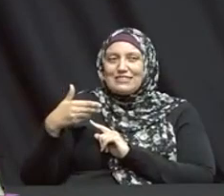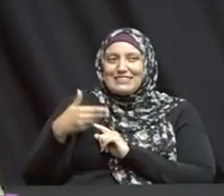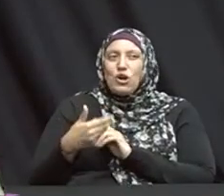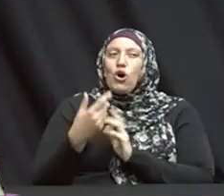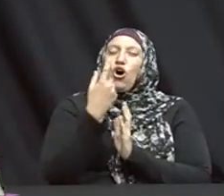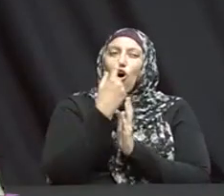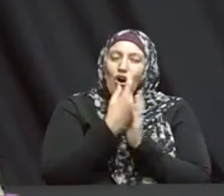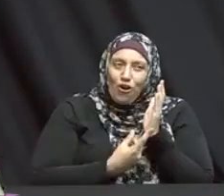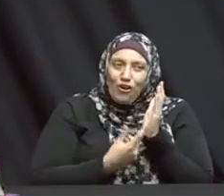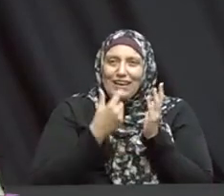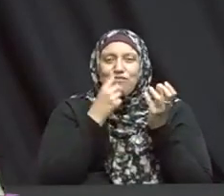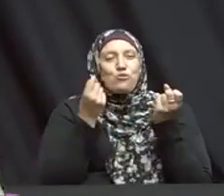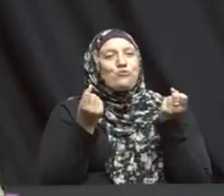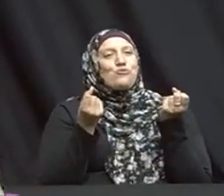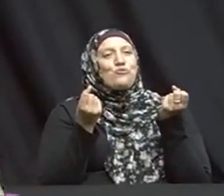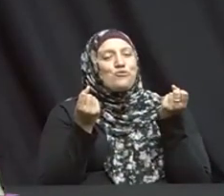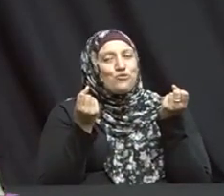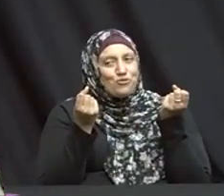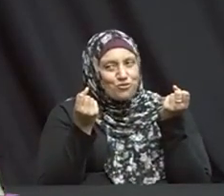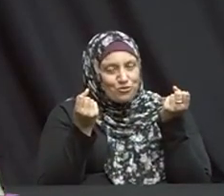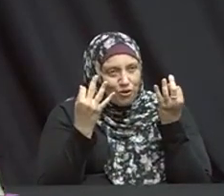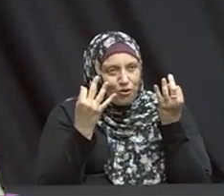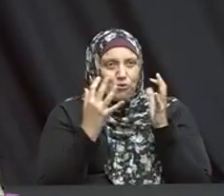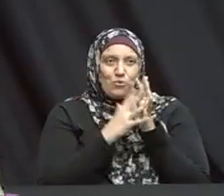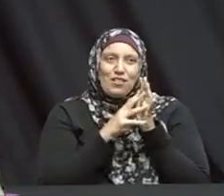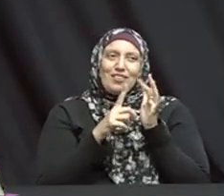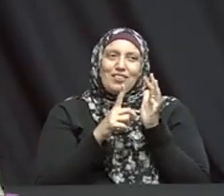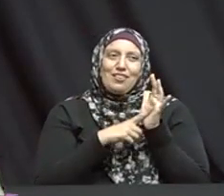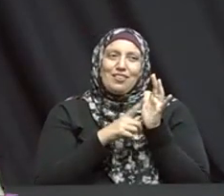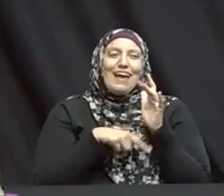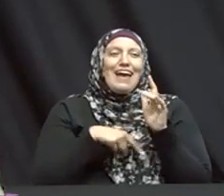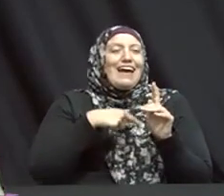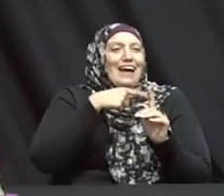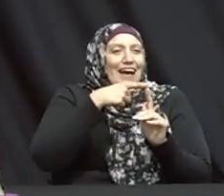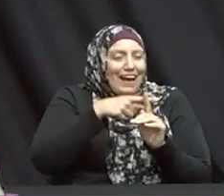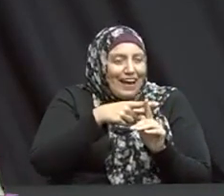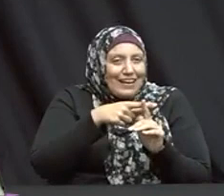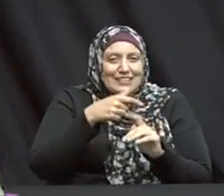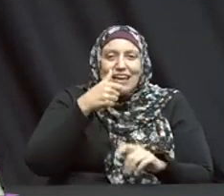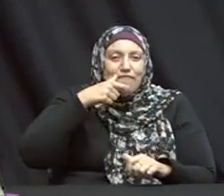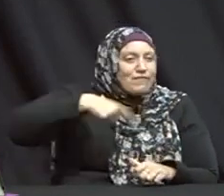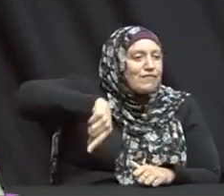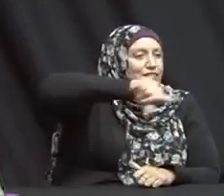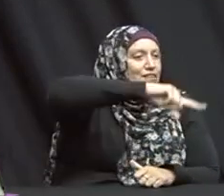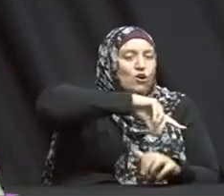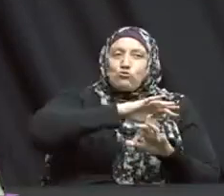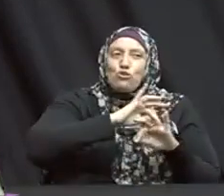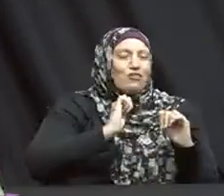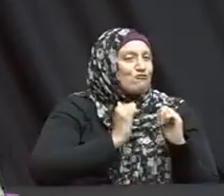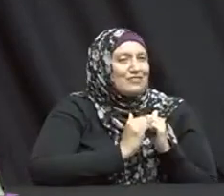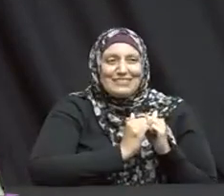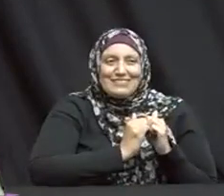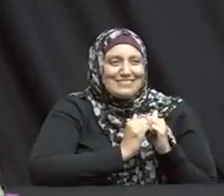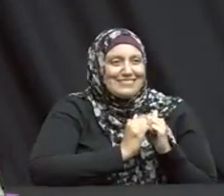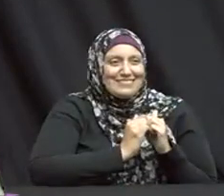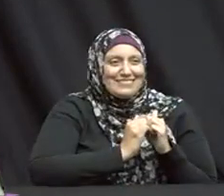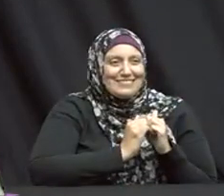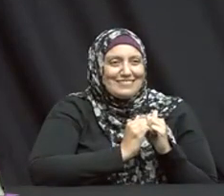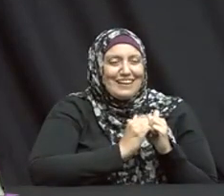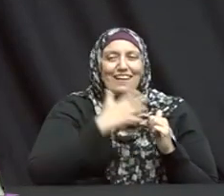the absence of any agreement among the beneficiaries or the heirs under the Islamic law. So even the law